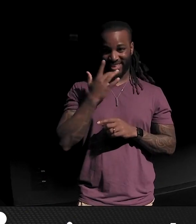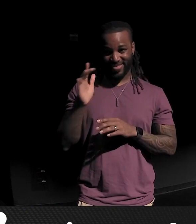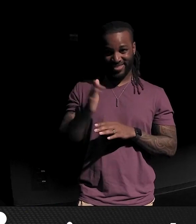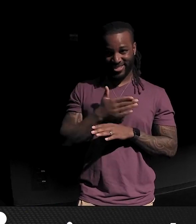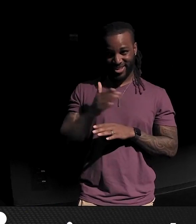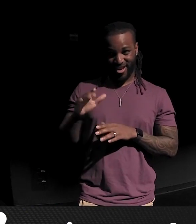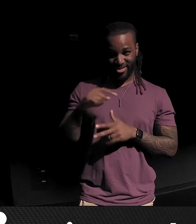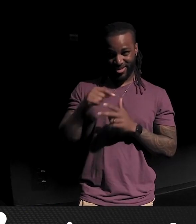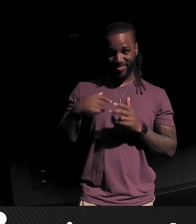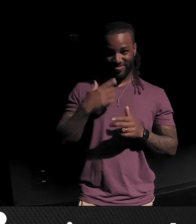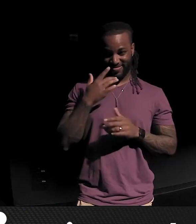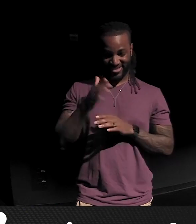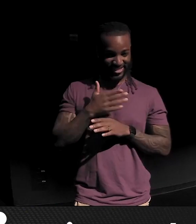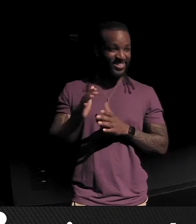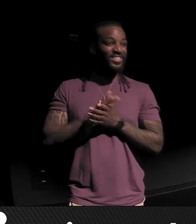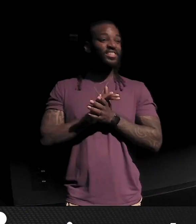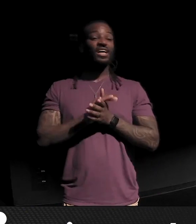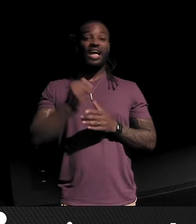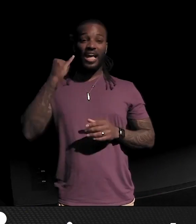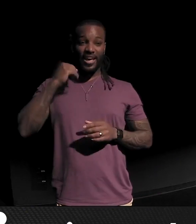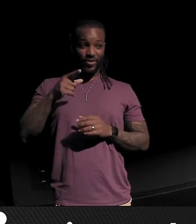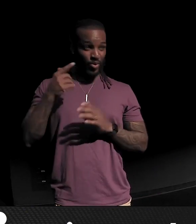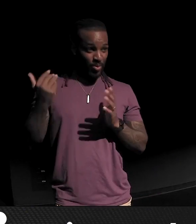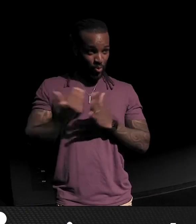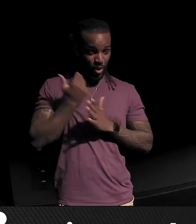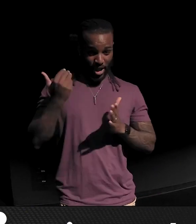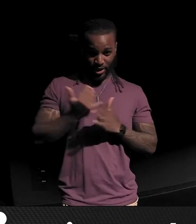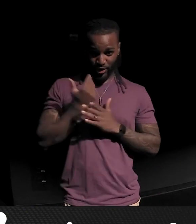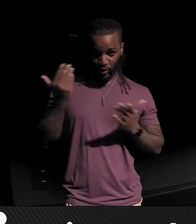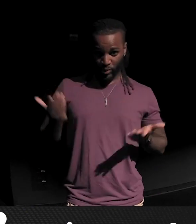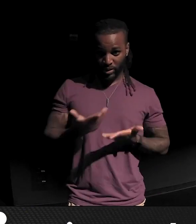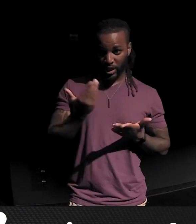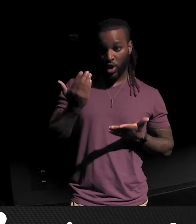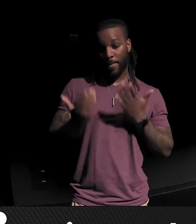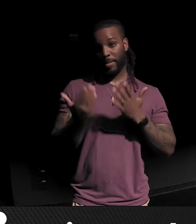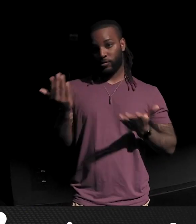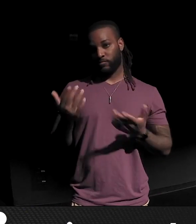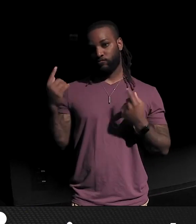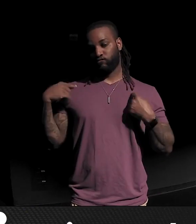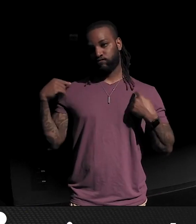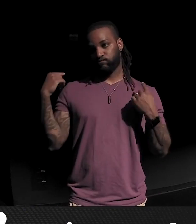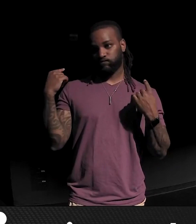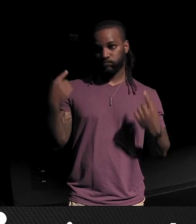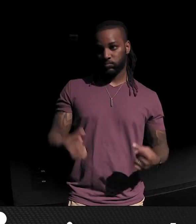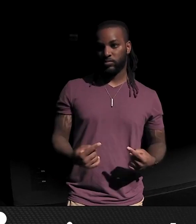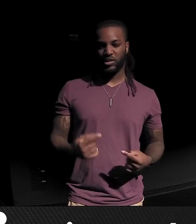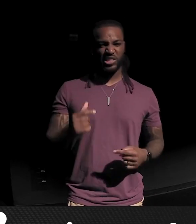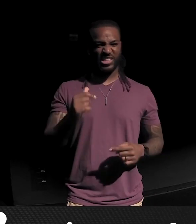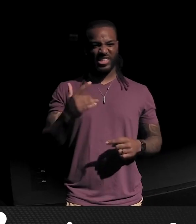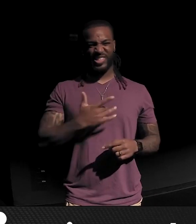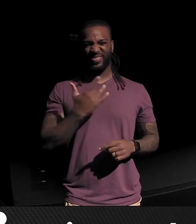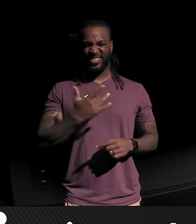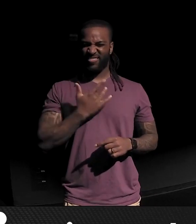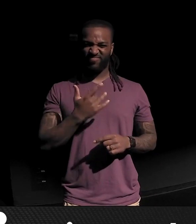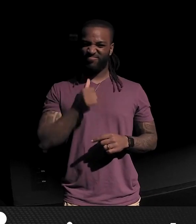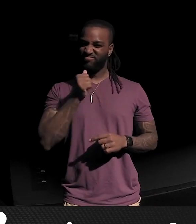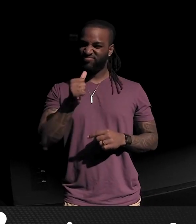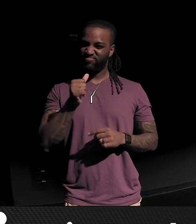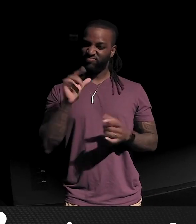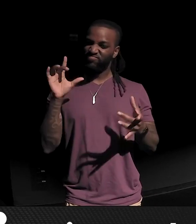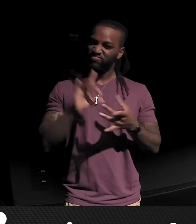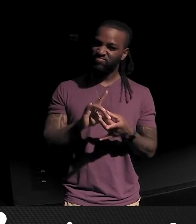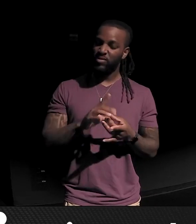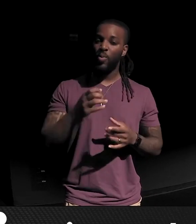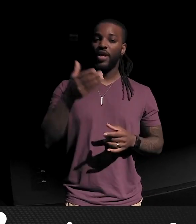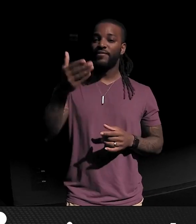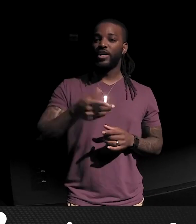again. Listen, if you are brand new here at the Vineyard or you've been here a while and you do not yet really feel connected, I want to invite you to fill